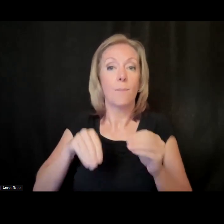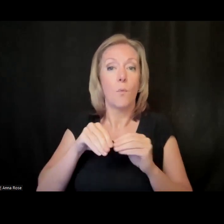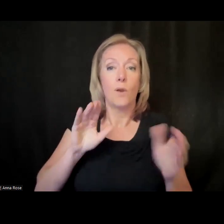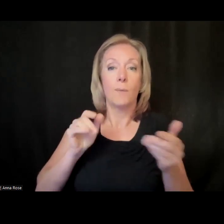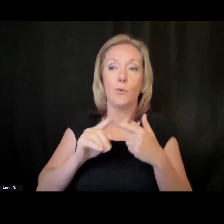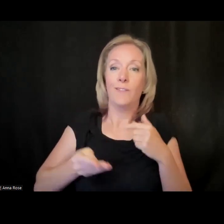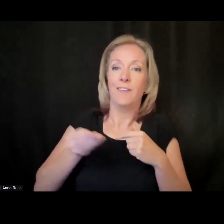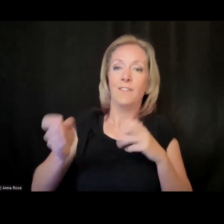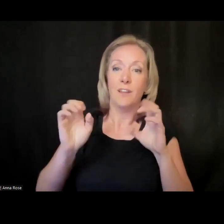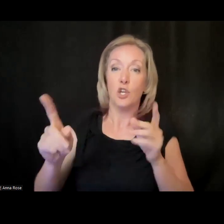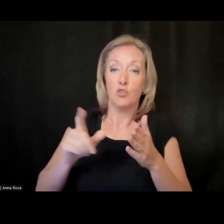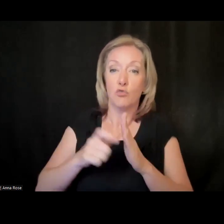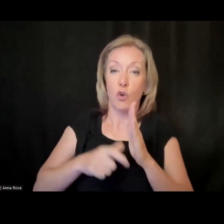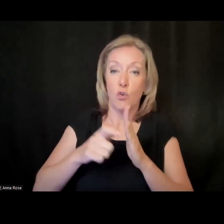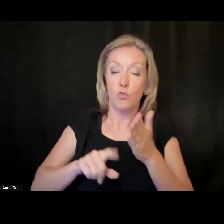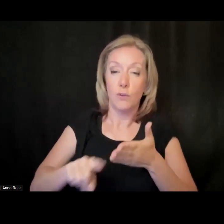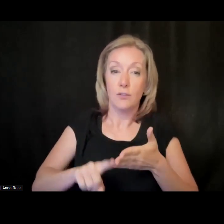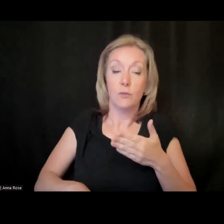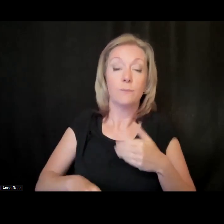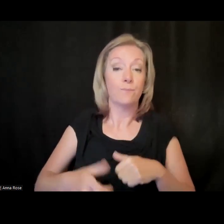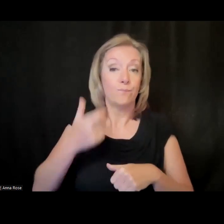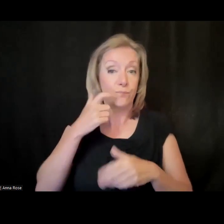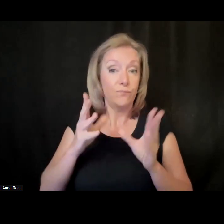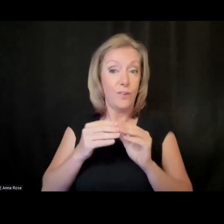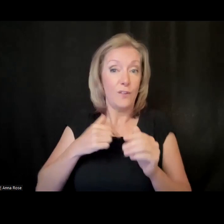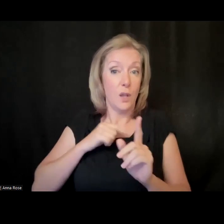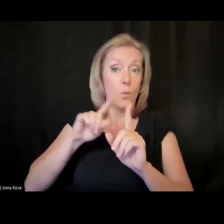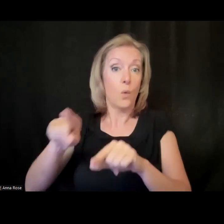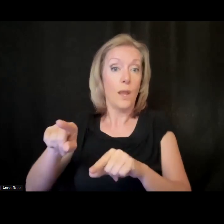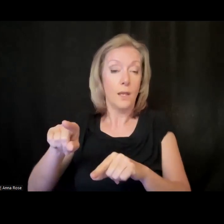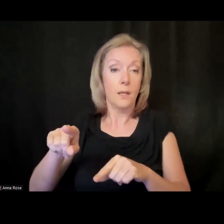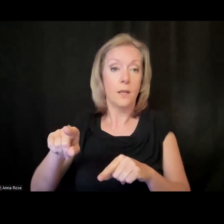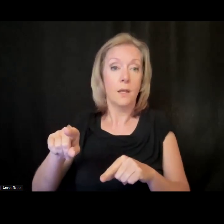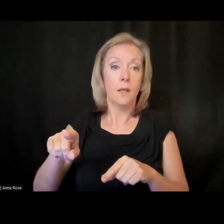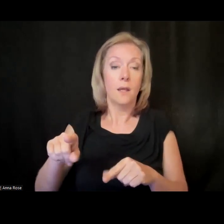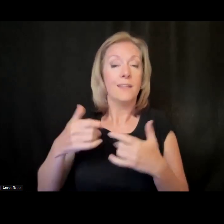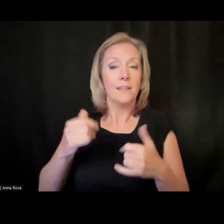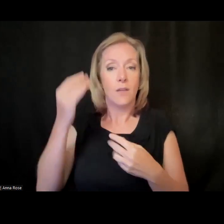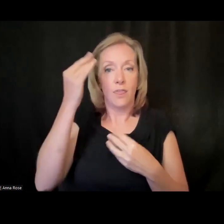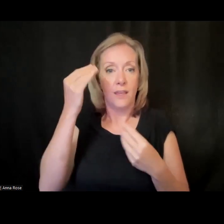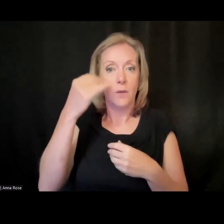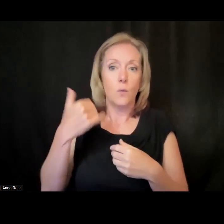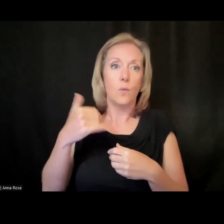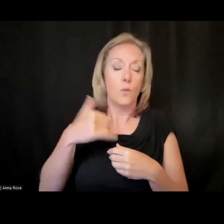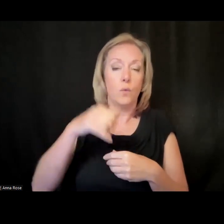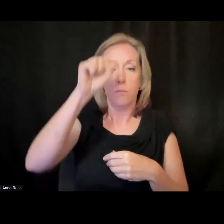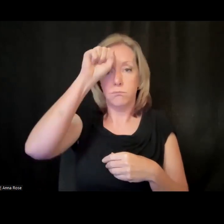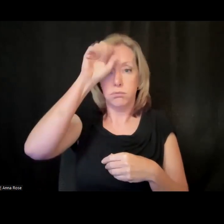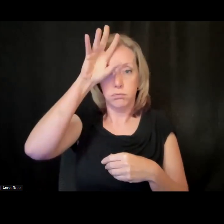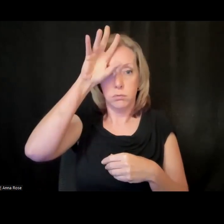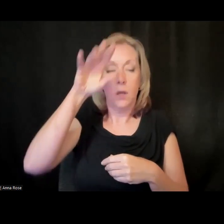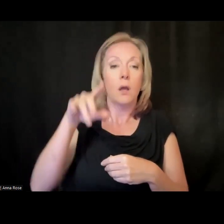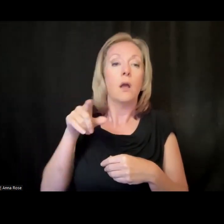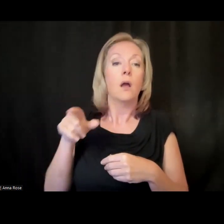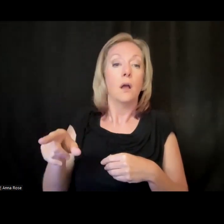education. I will tell you at the conference that I was just at, and I'm mulling it over in my head because it blows my mind,